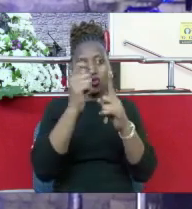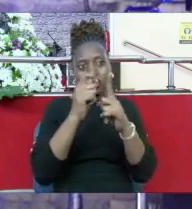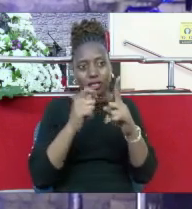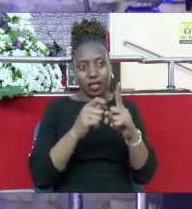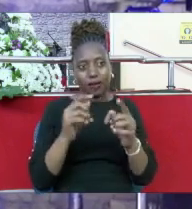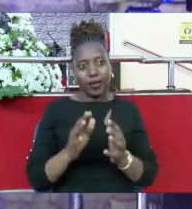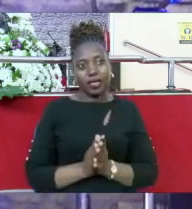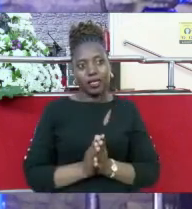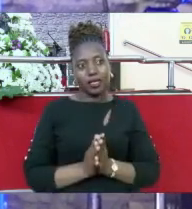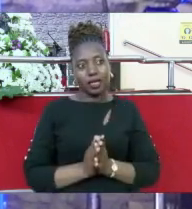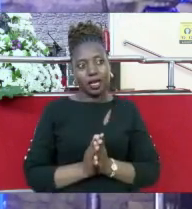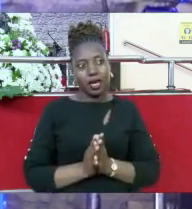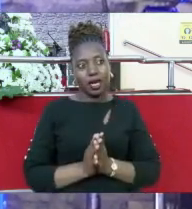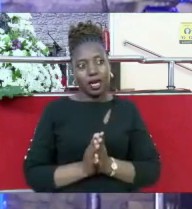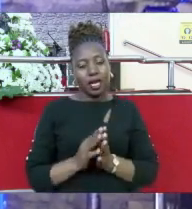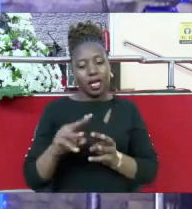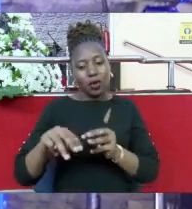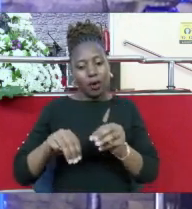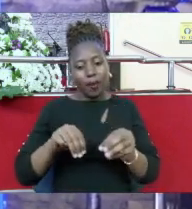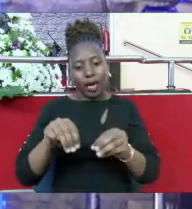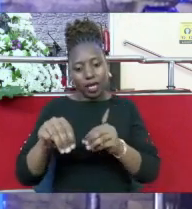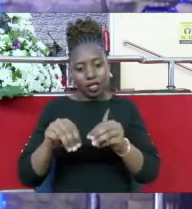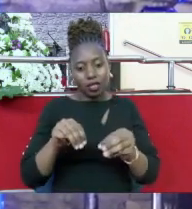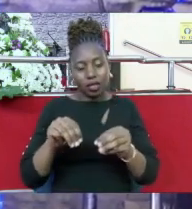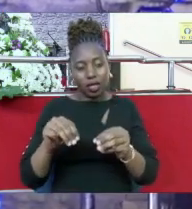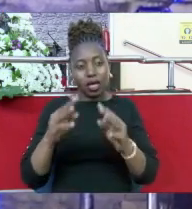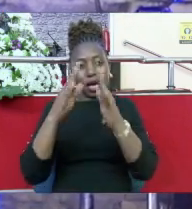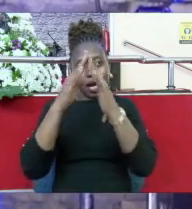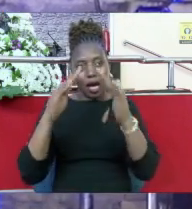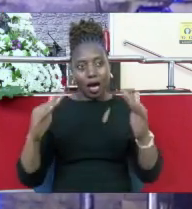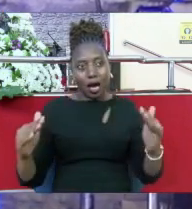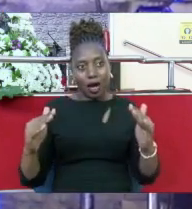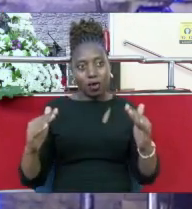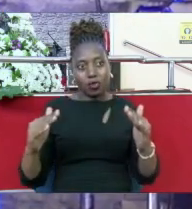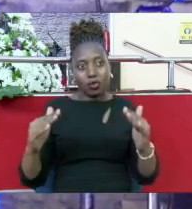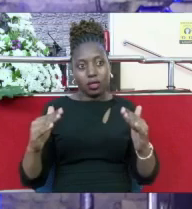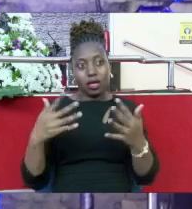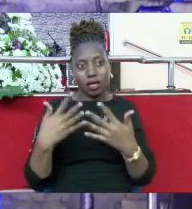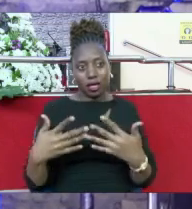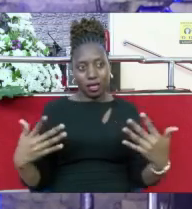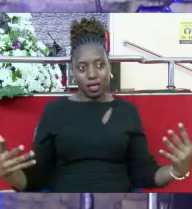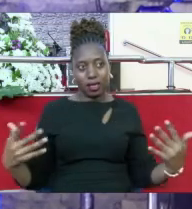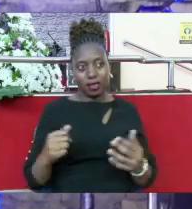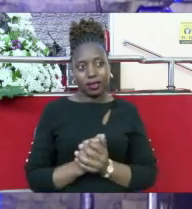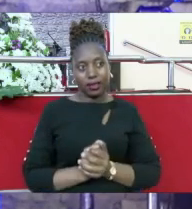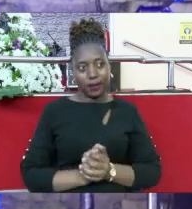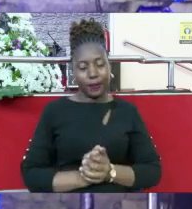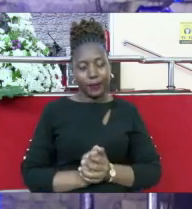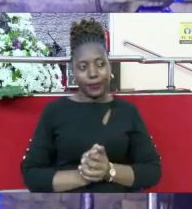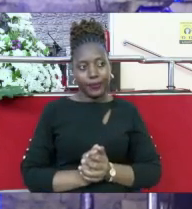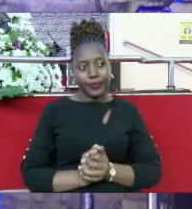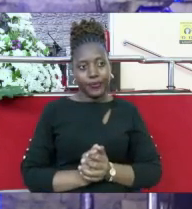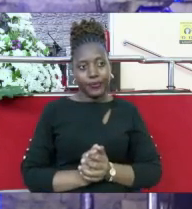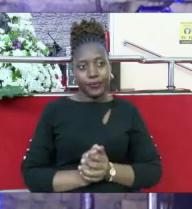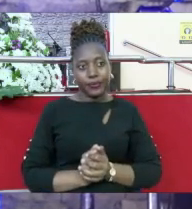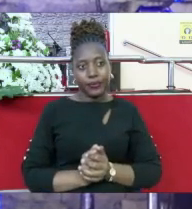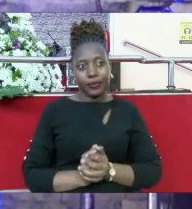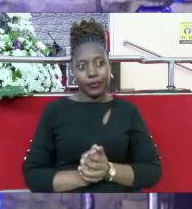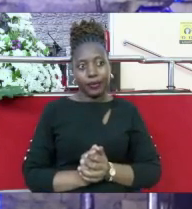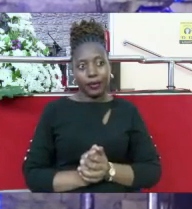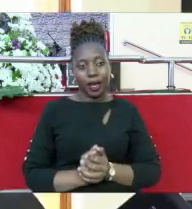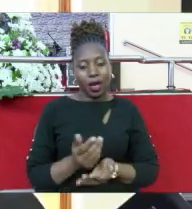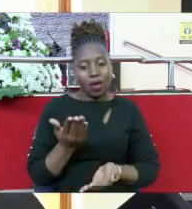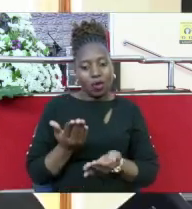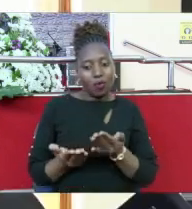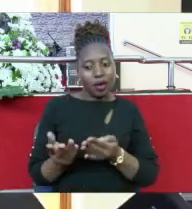of household or household affairs. Shamazi ni kusema kwamba anaangalia mambo ya nyumbani of another